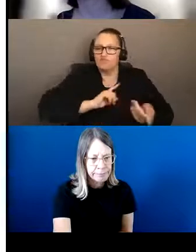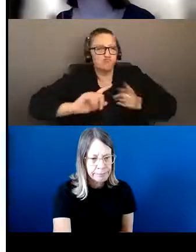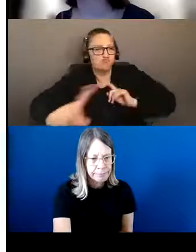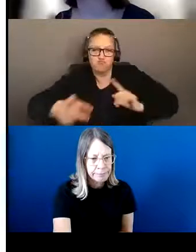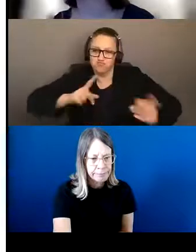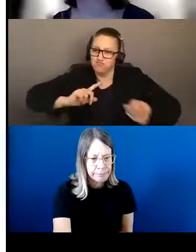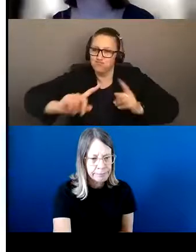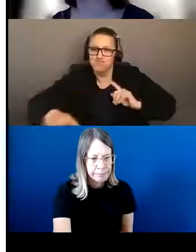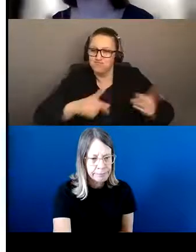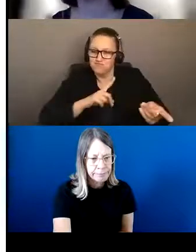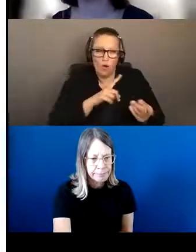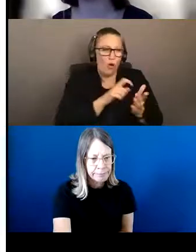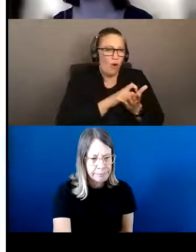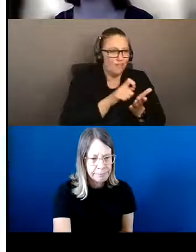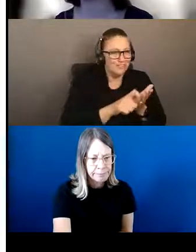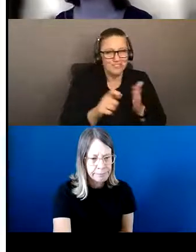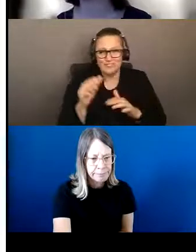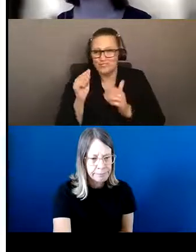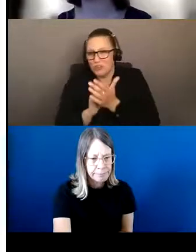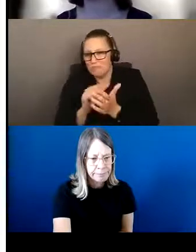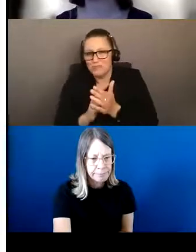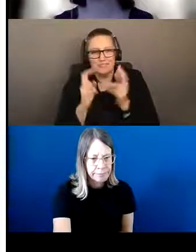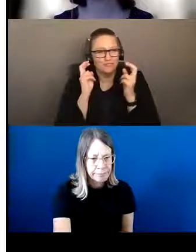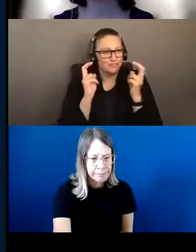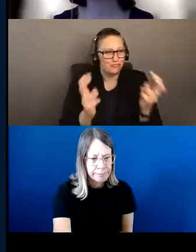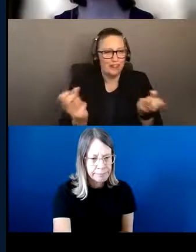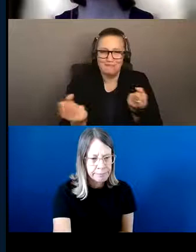their offices, the shops, and their commuter routes.